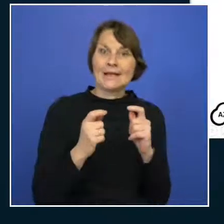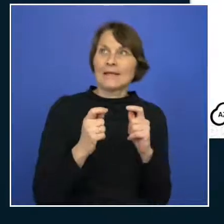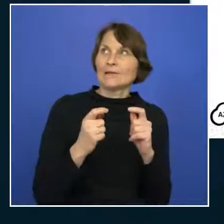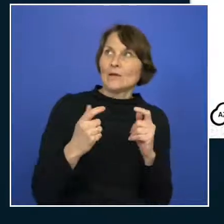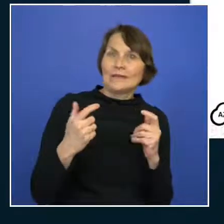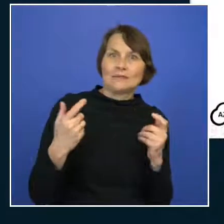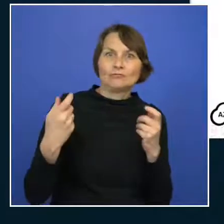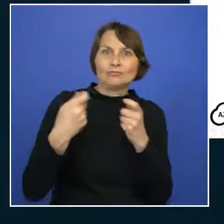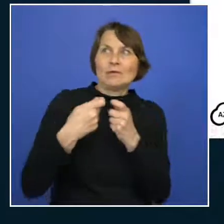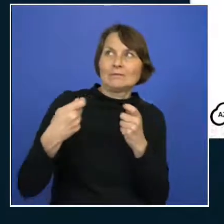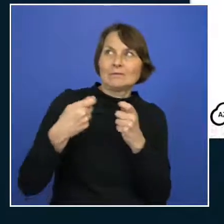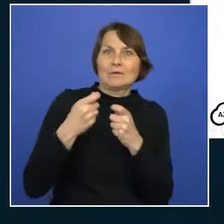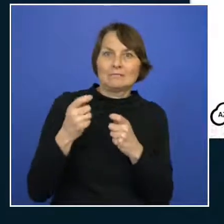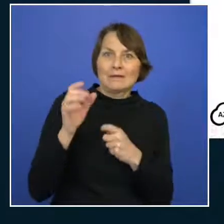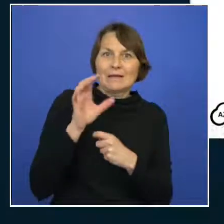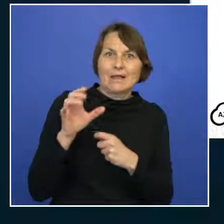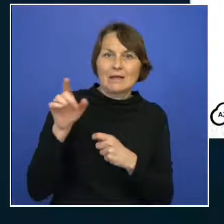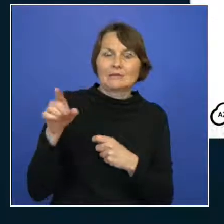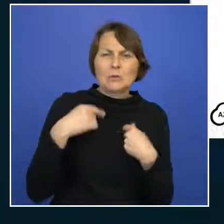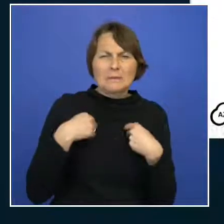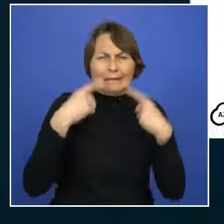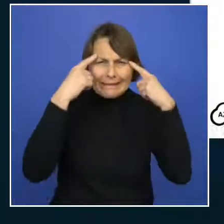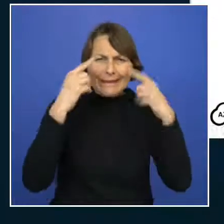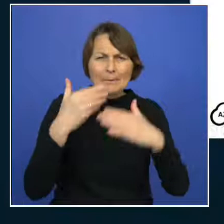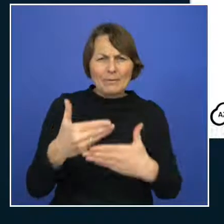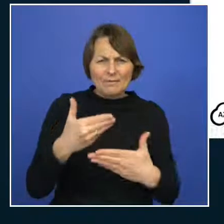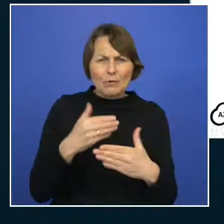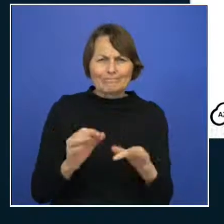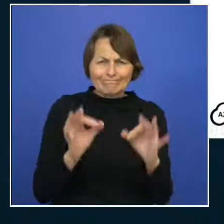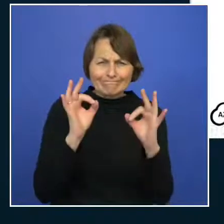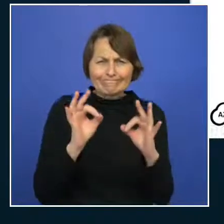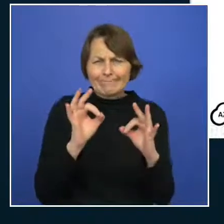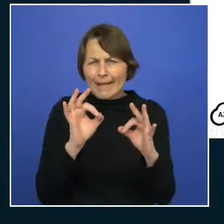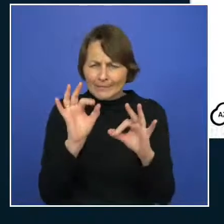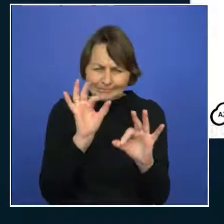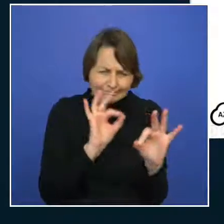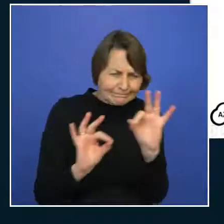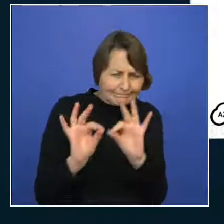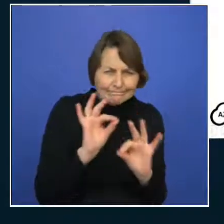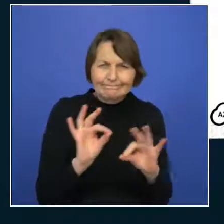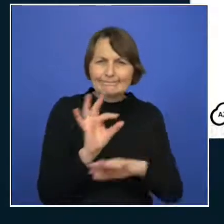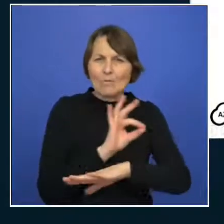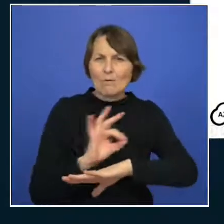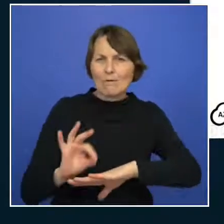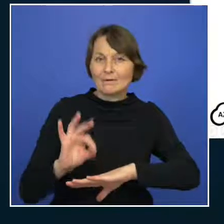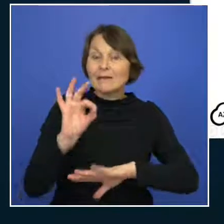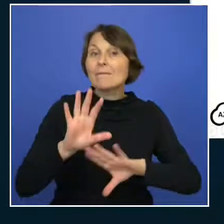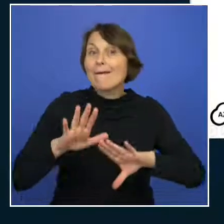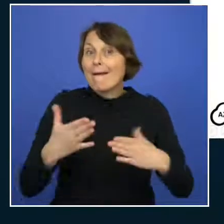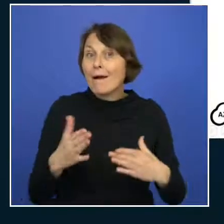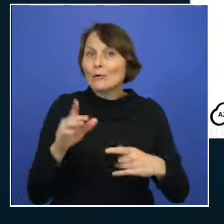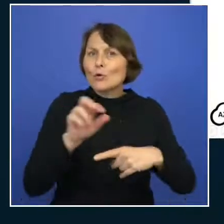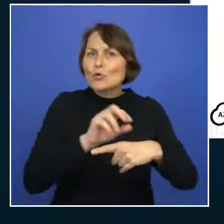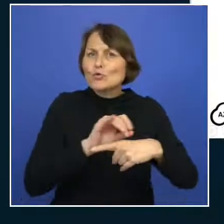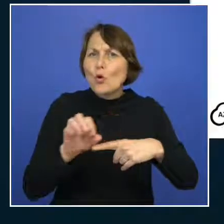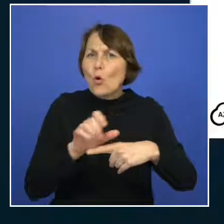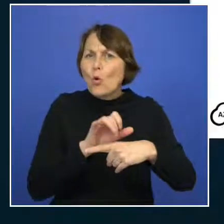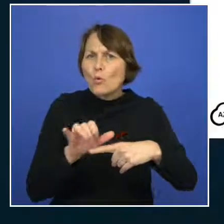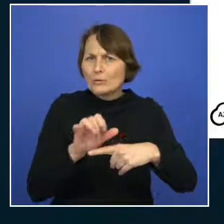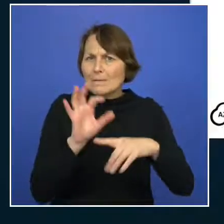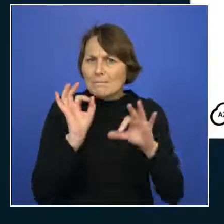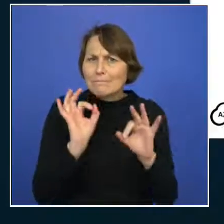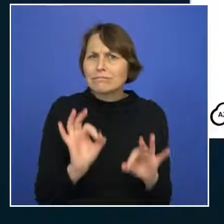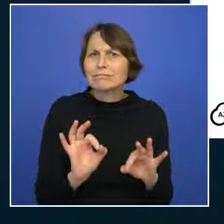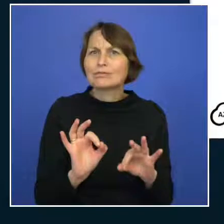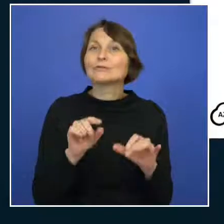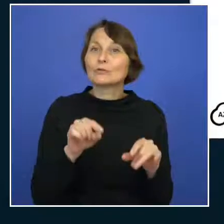to consider your architecture and your code base. So this is a good illustration